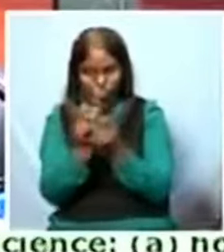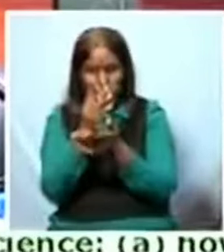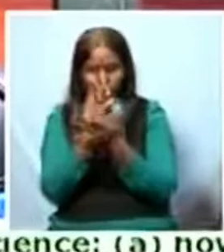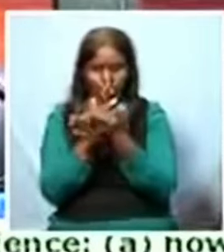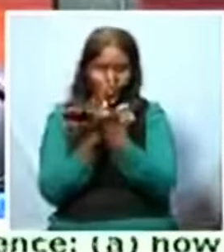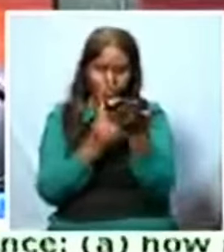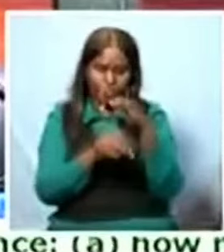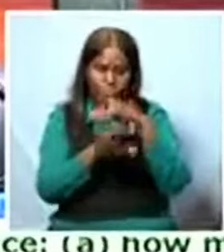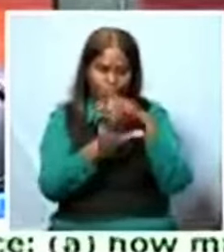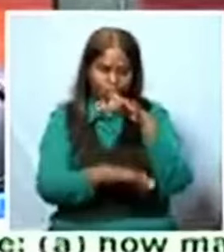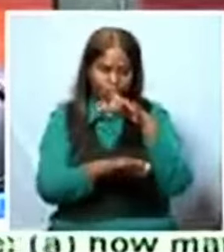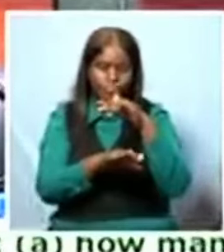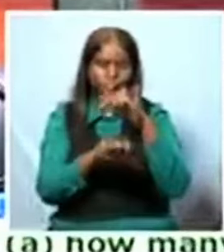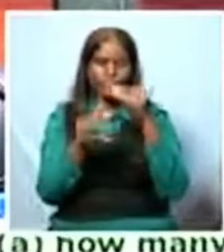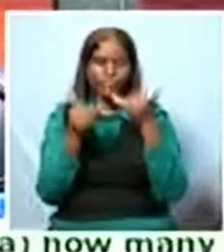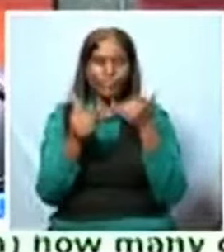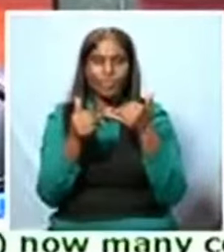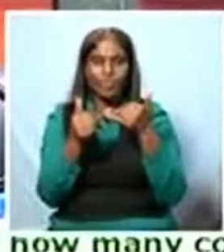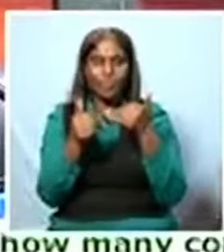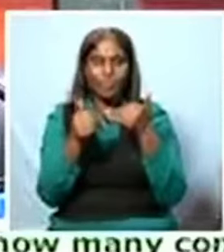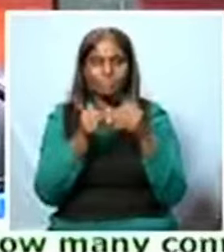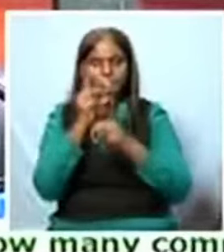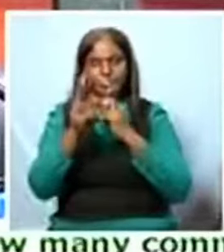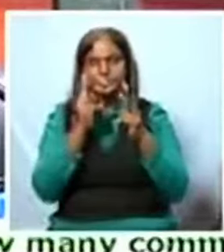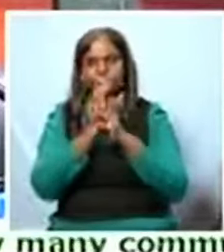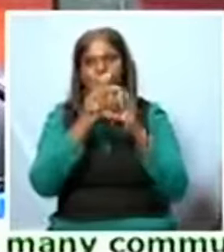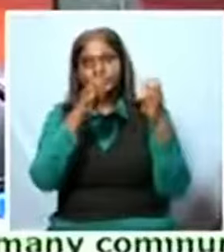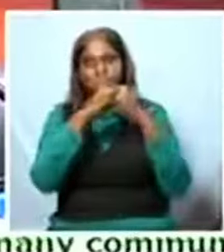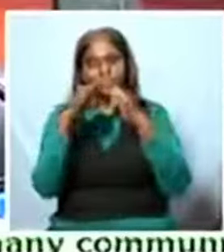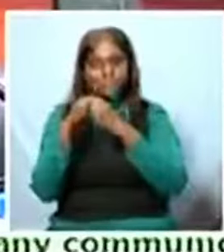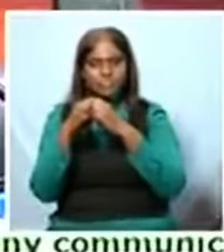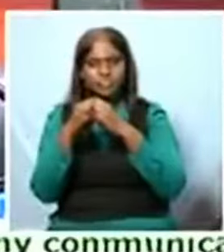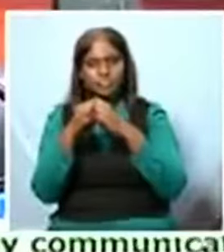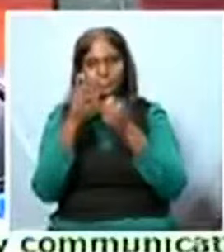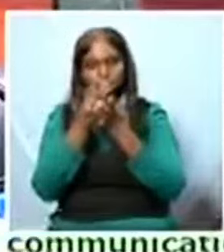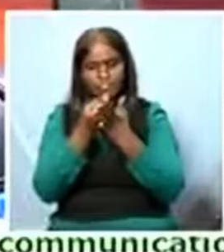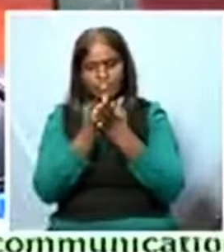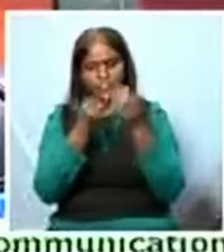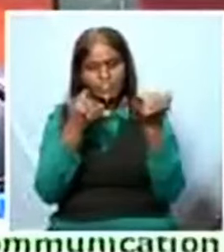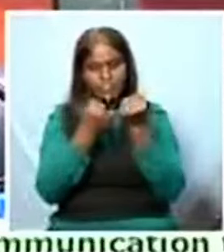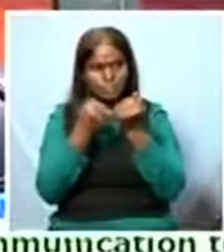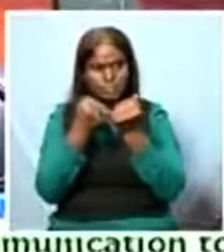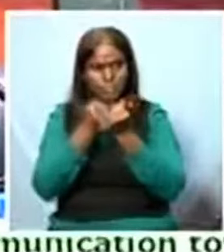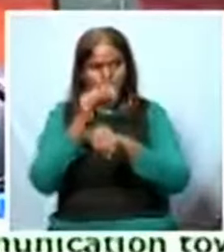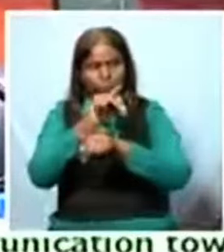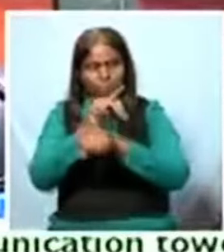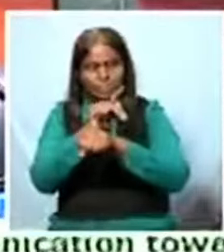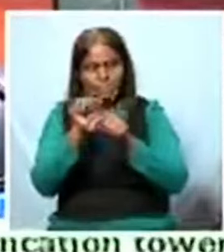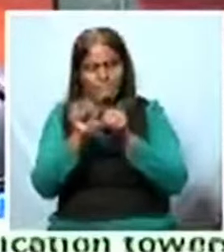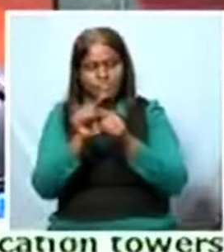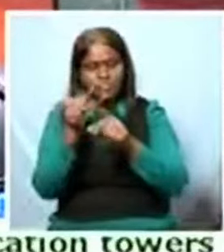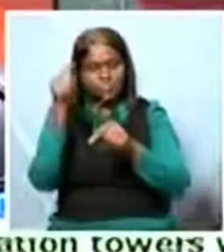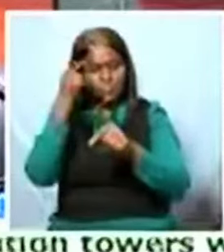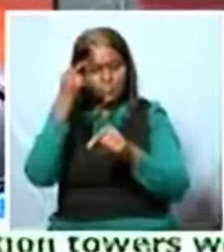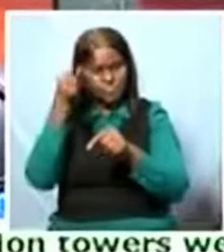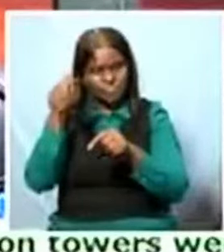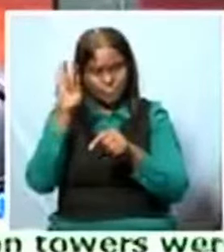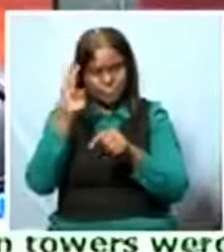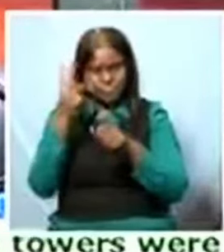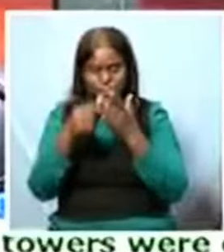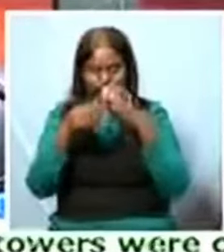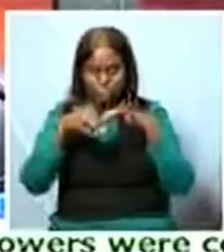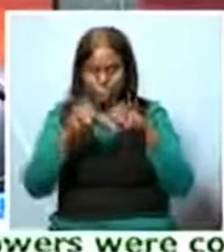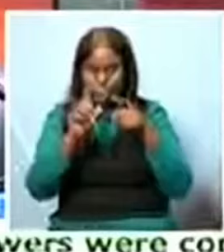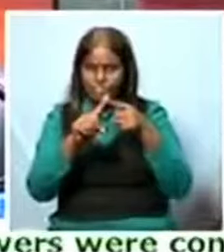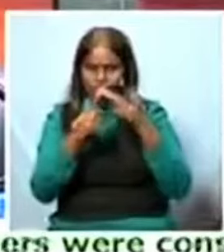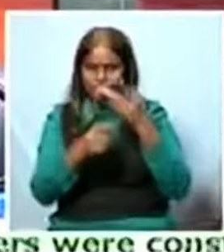they are under the World Bank funded project, and then government will